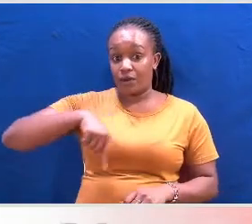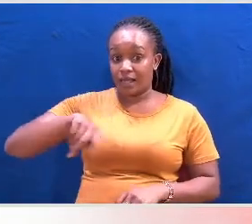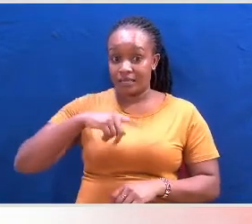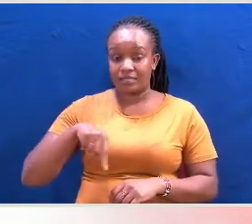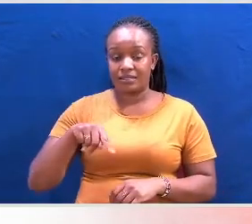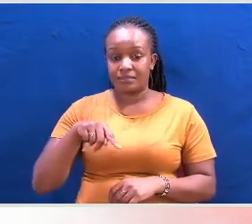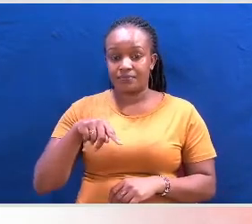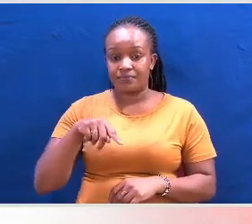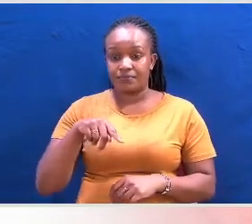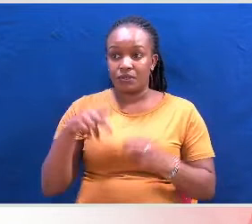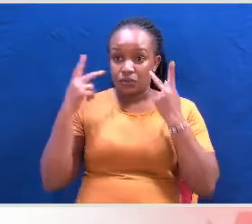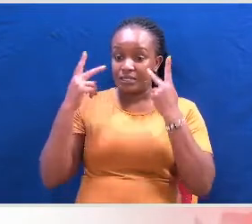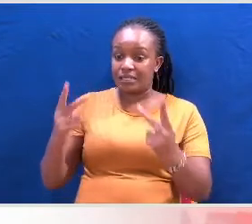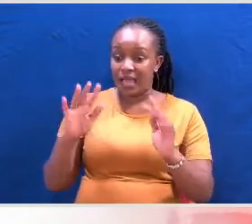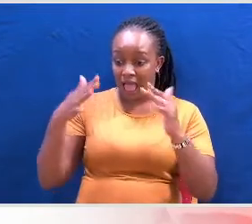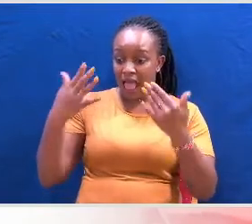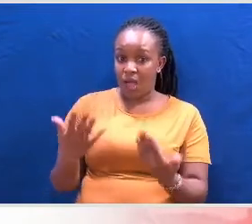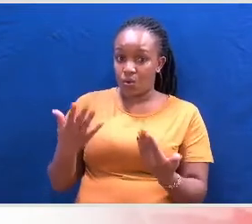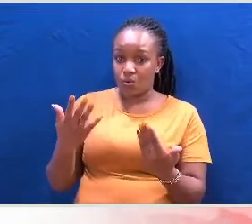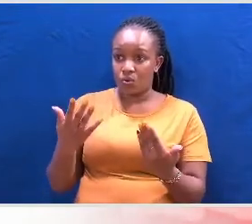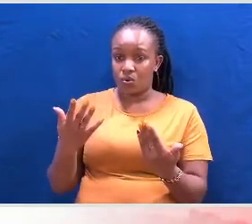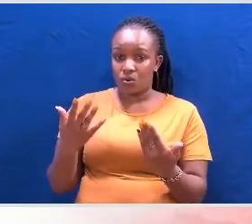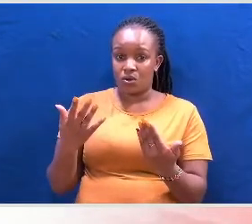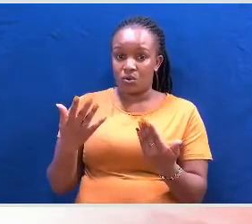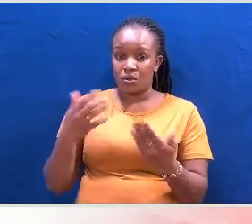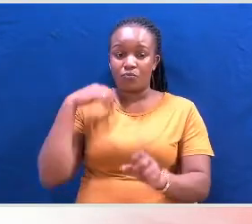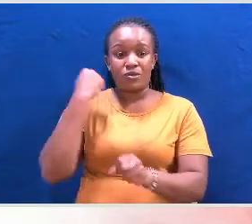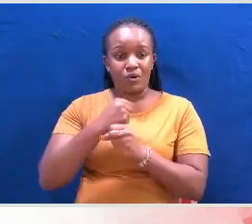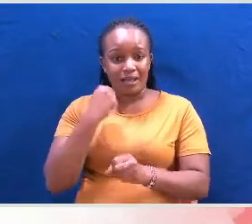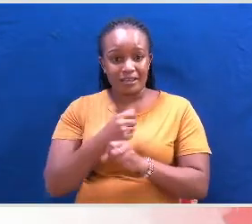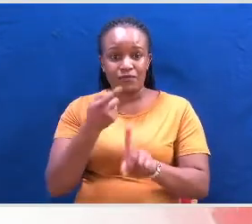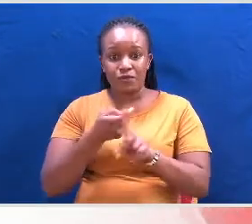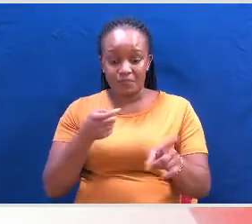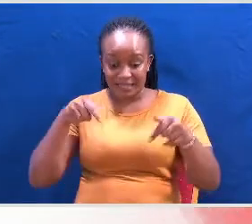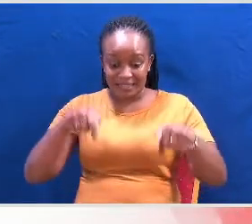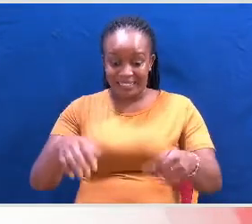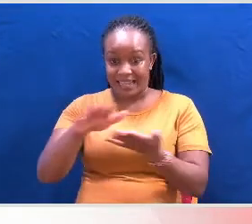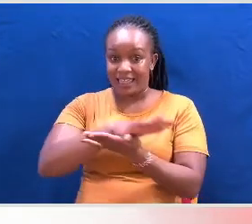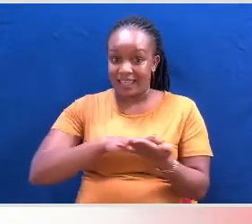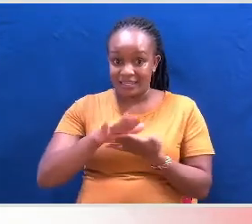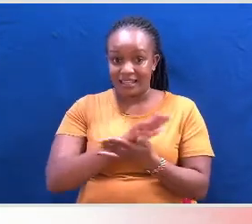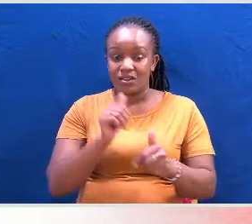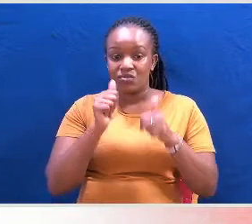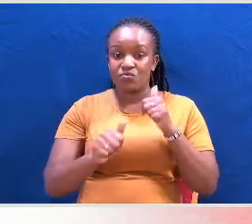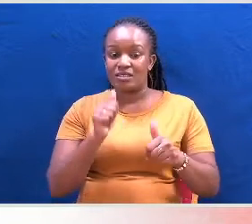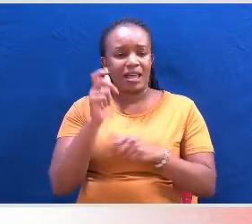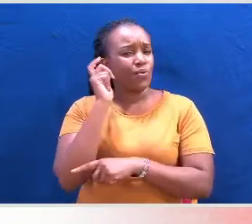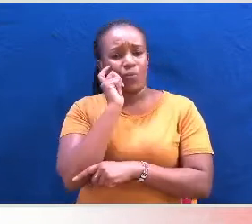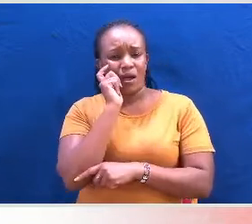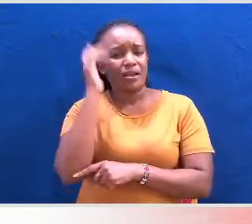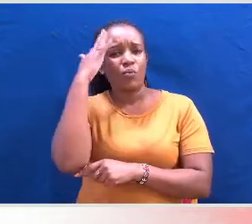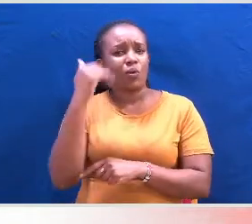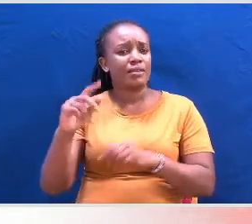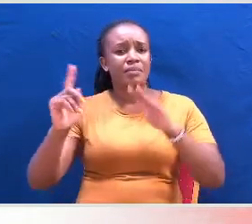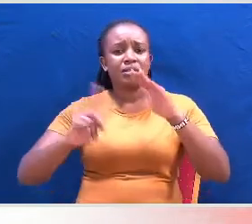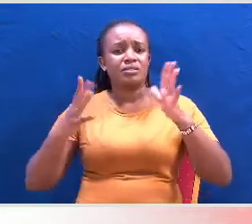duty. You can see how dilapidated we are operating from this museum, which I've wondered why the Ministry of